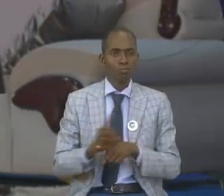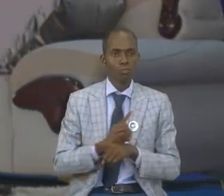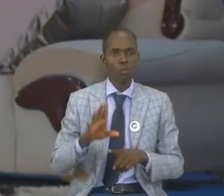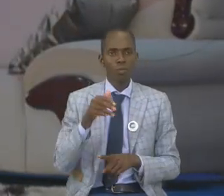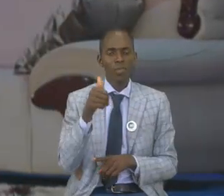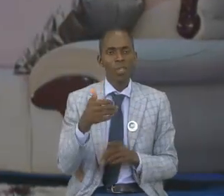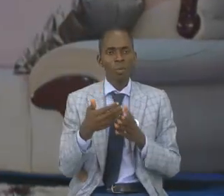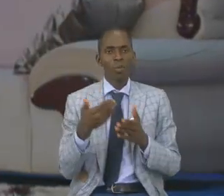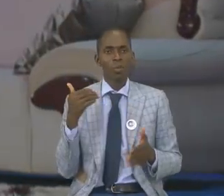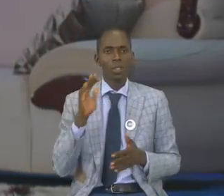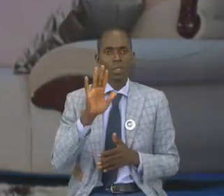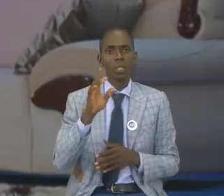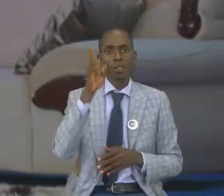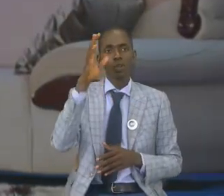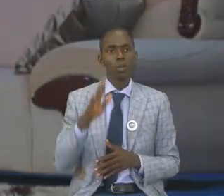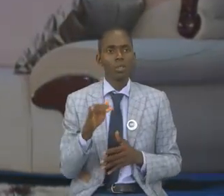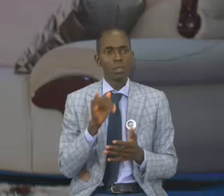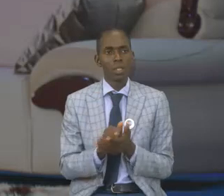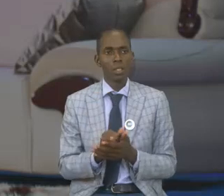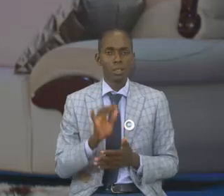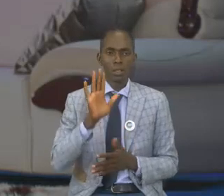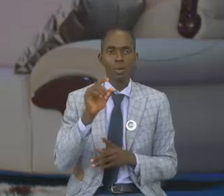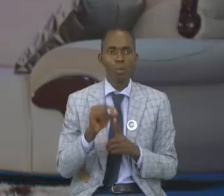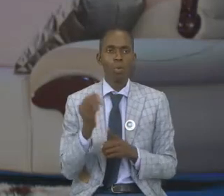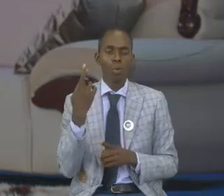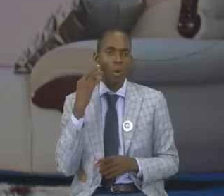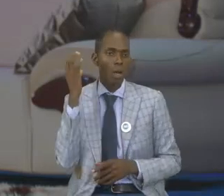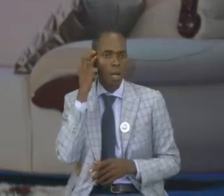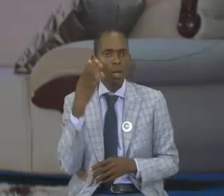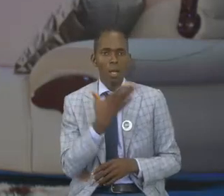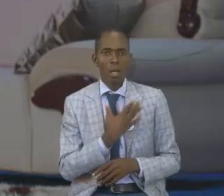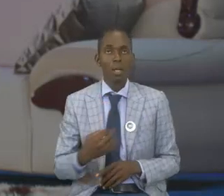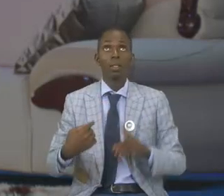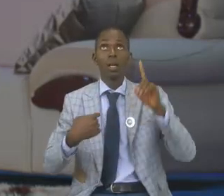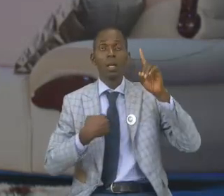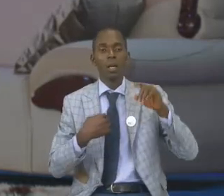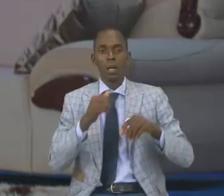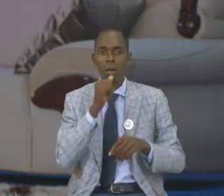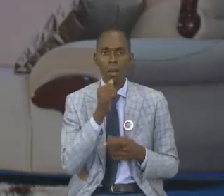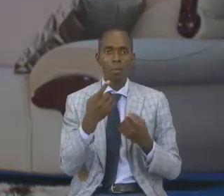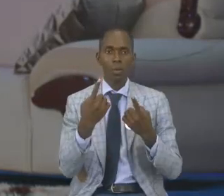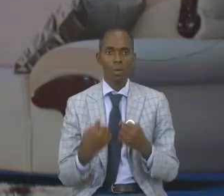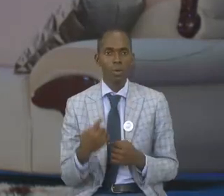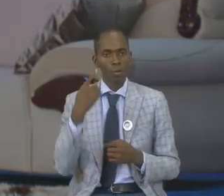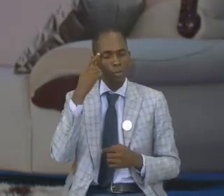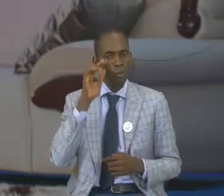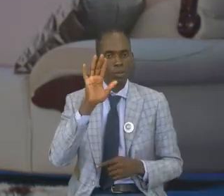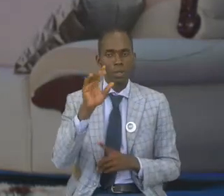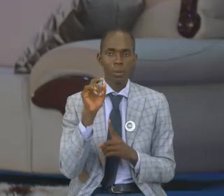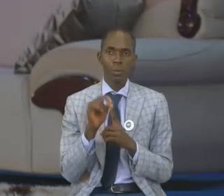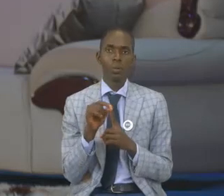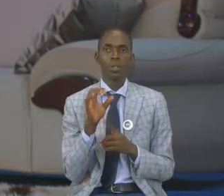God, thy words were heard. And I am come for thy